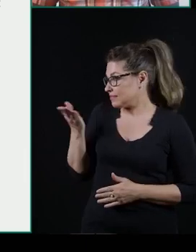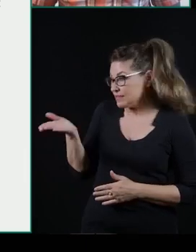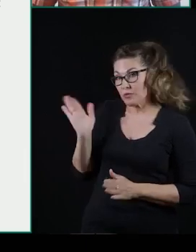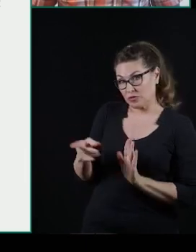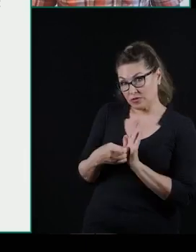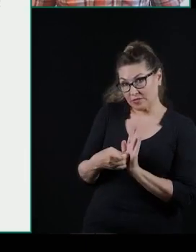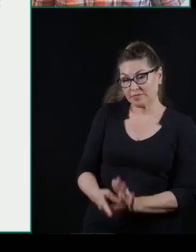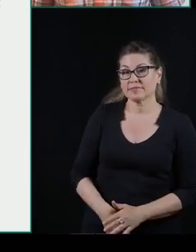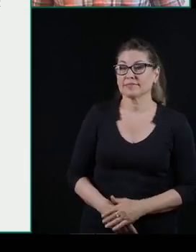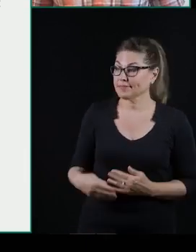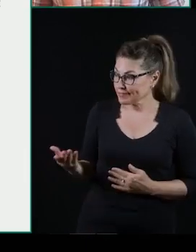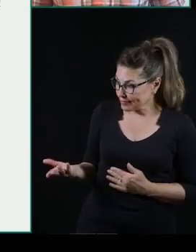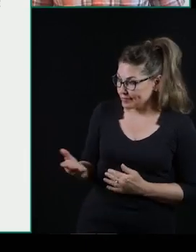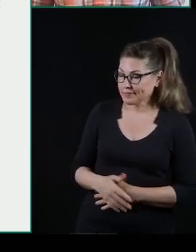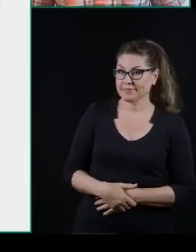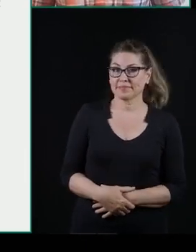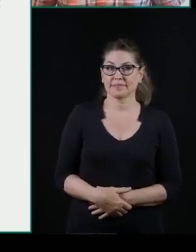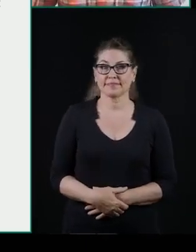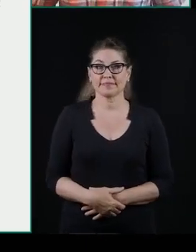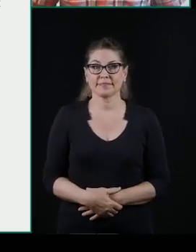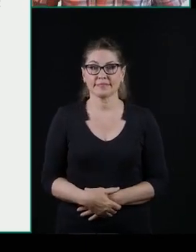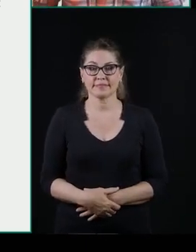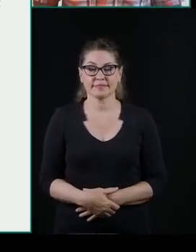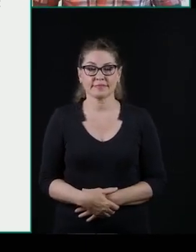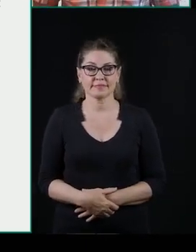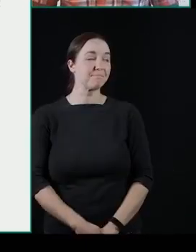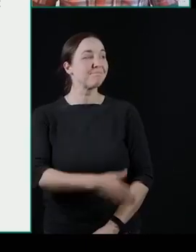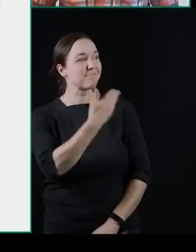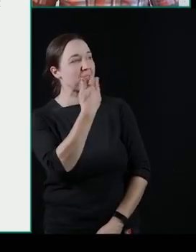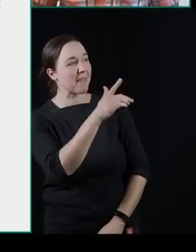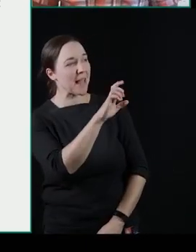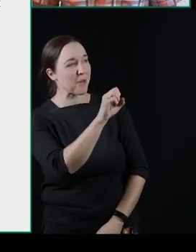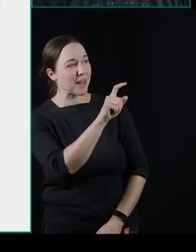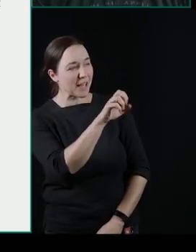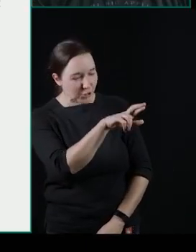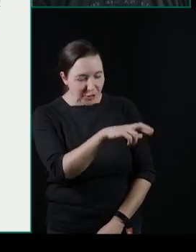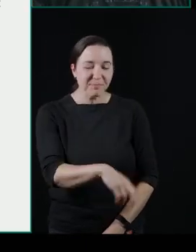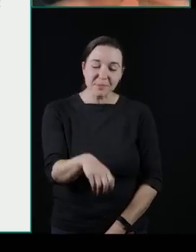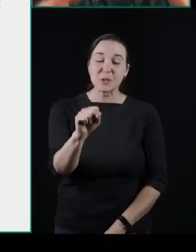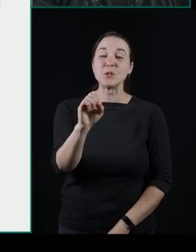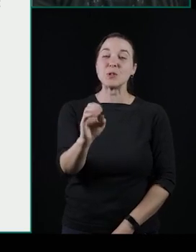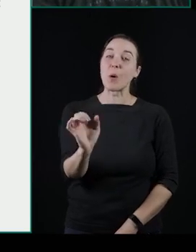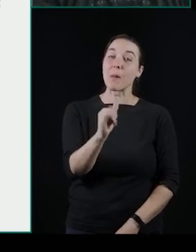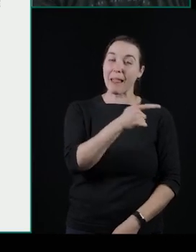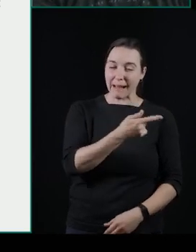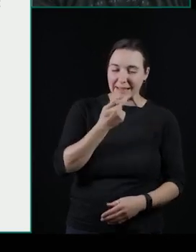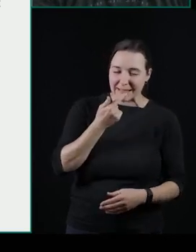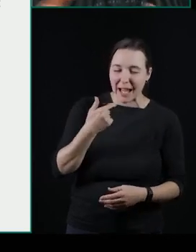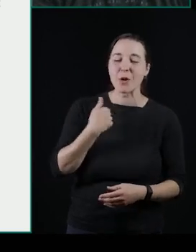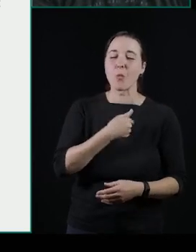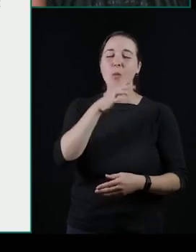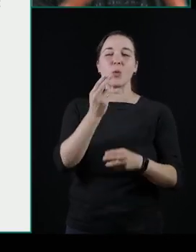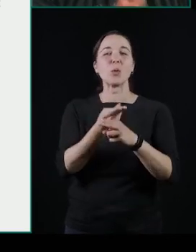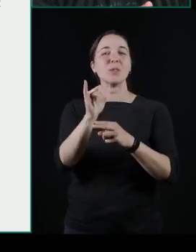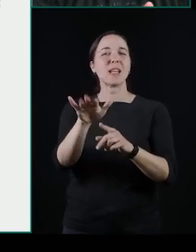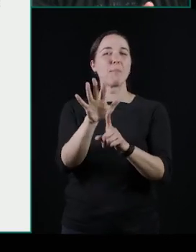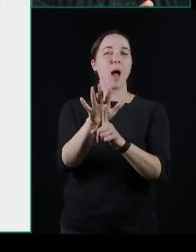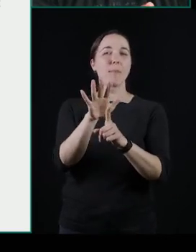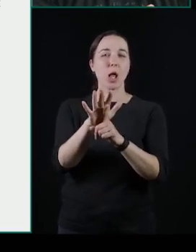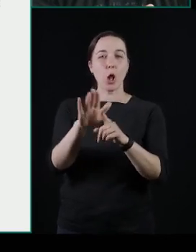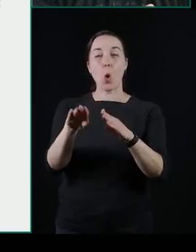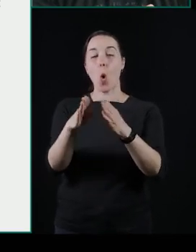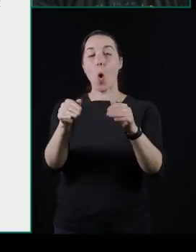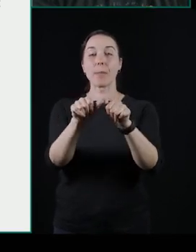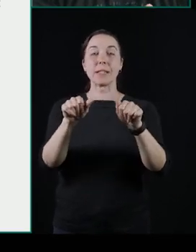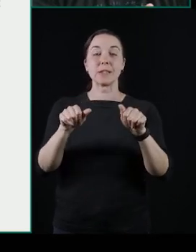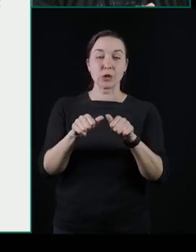Once again, Dimitris will demonstrate. Dimitris? Thank you, Lester. So as Lester mentioned, we're going to use the popular